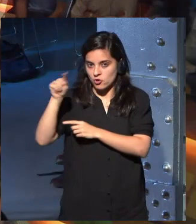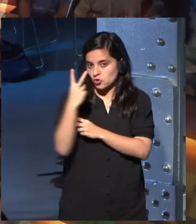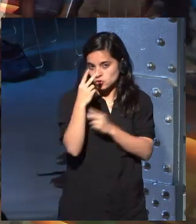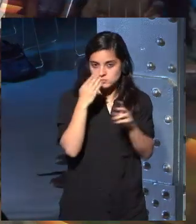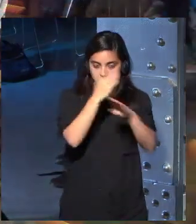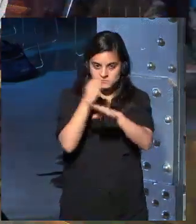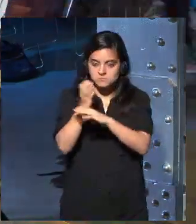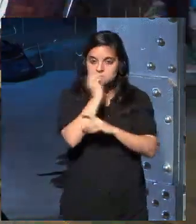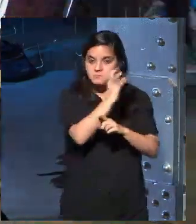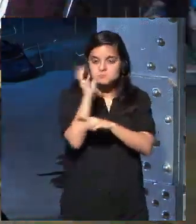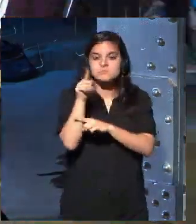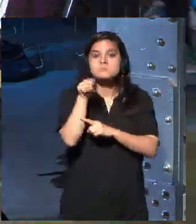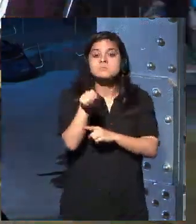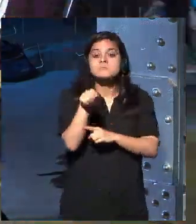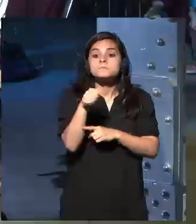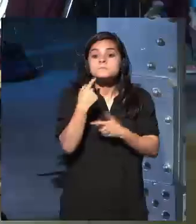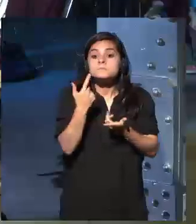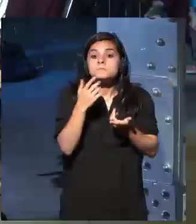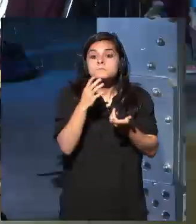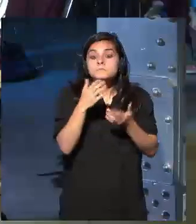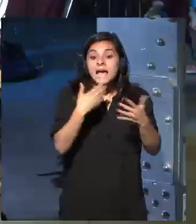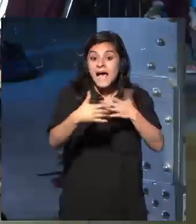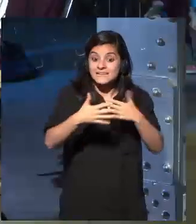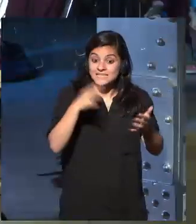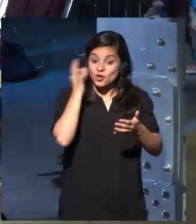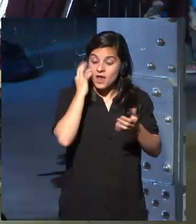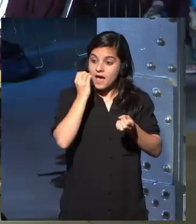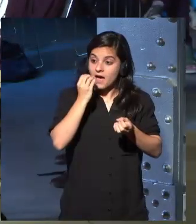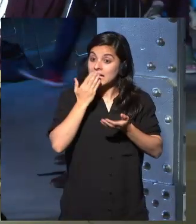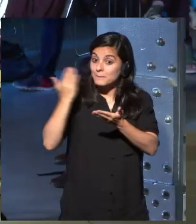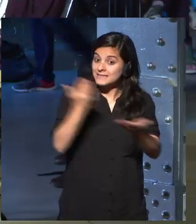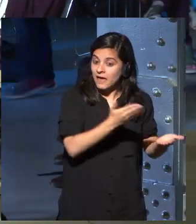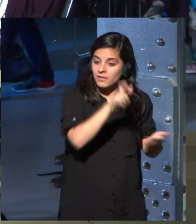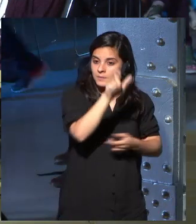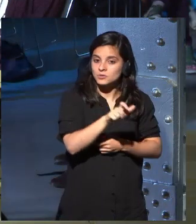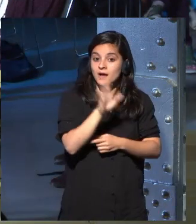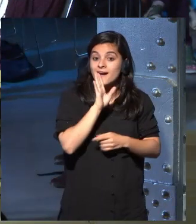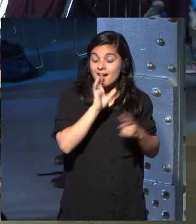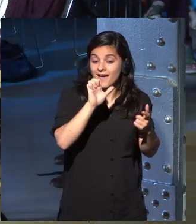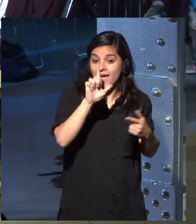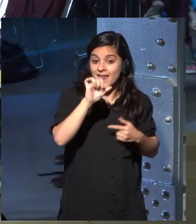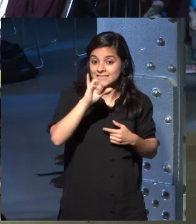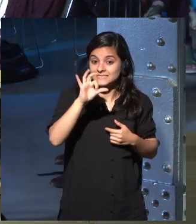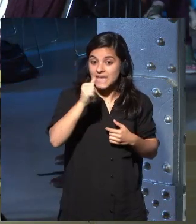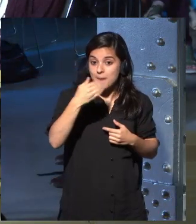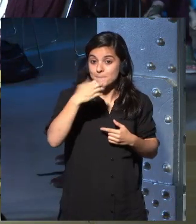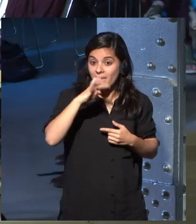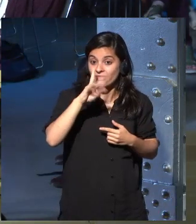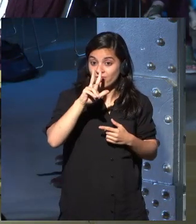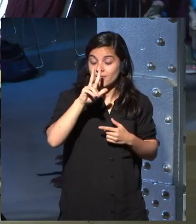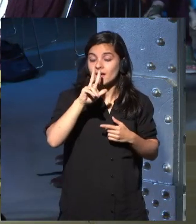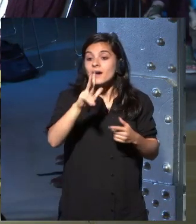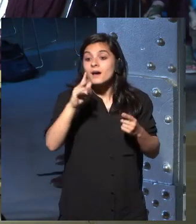this case was Elizabeth Costello. In the years that followed, I wrote several more pieces in which